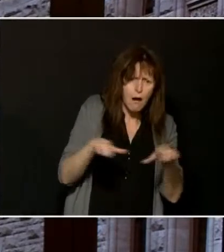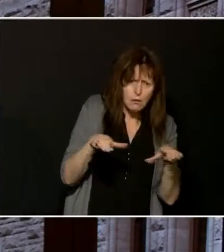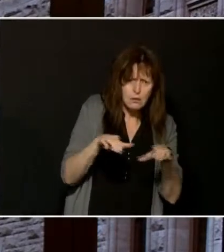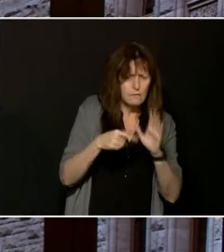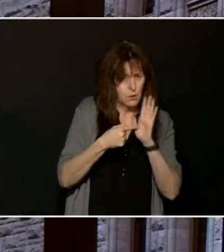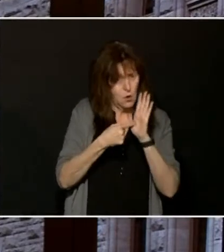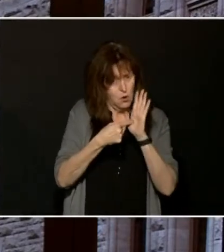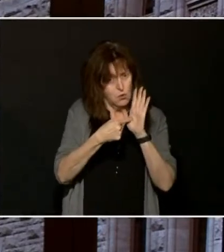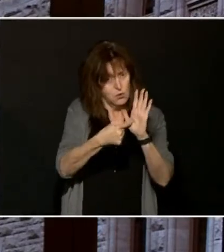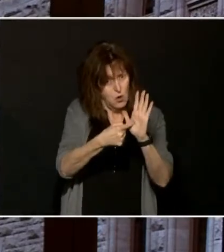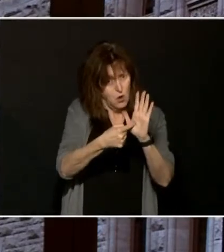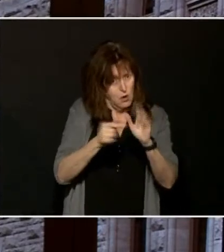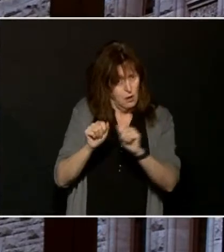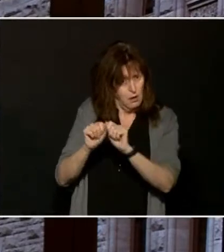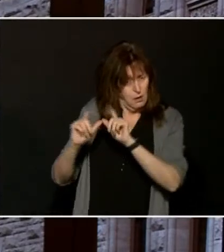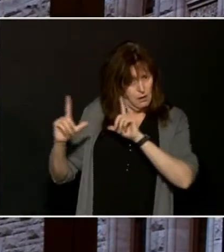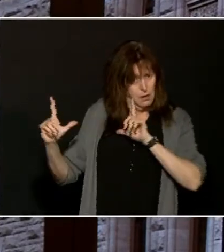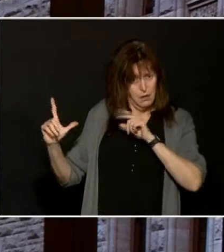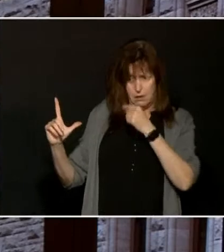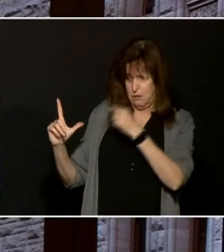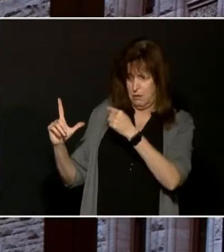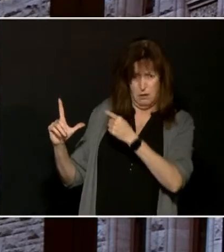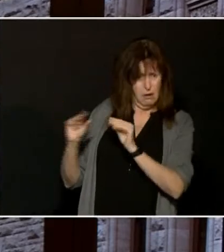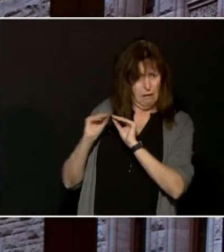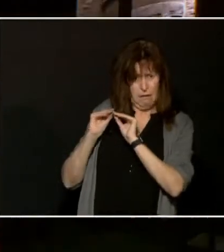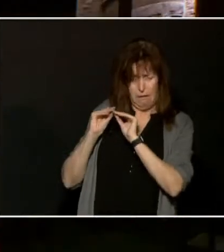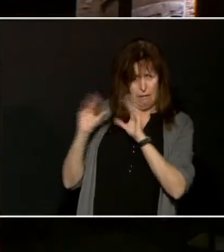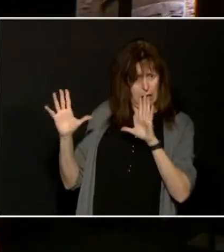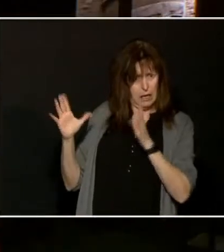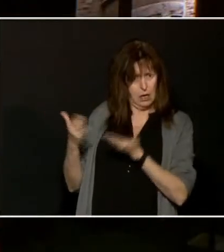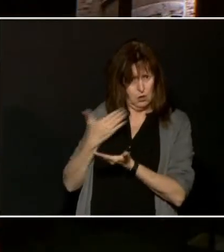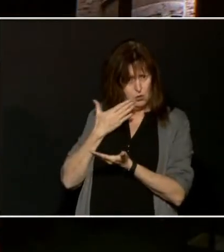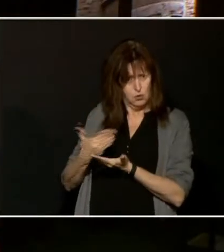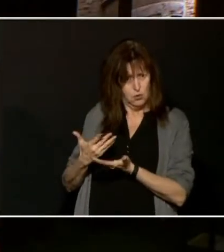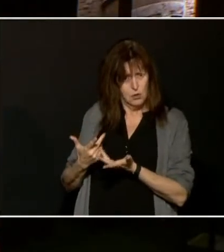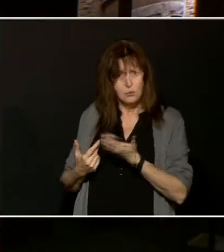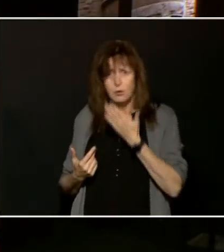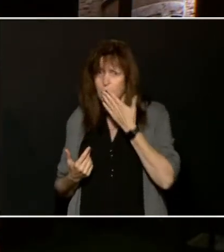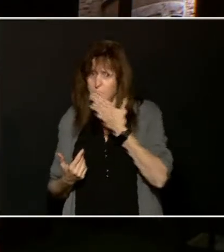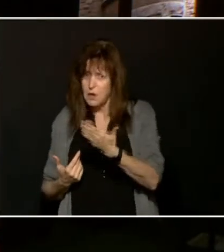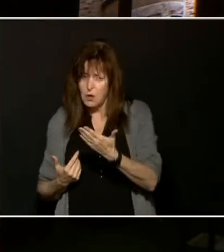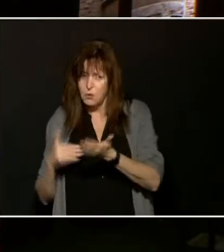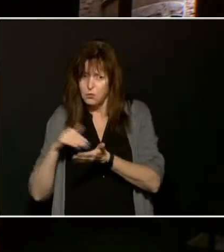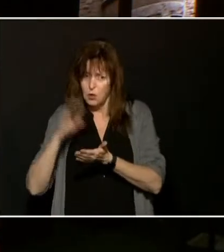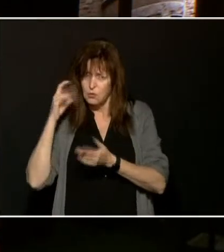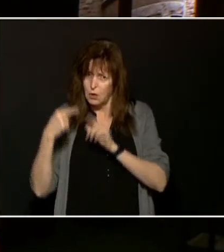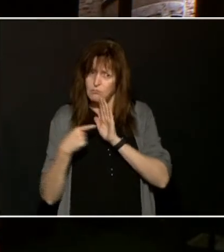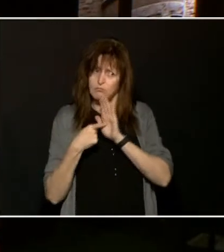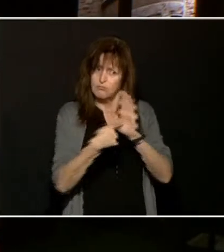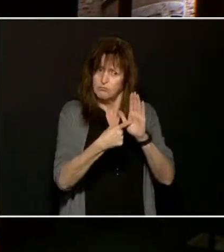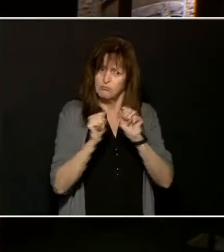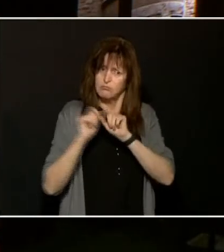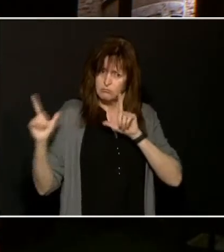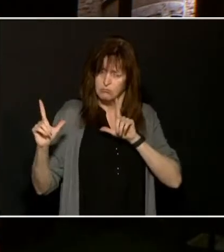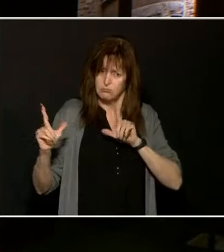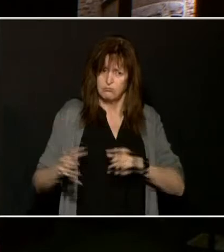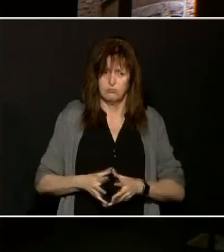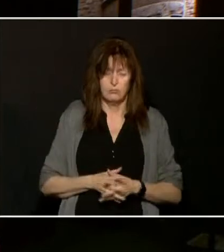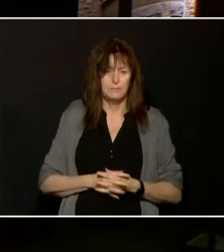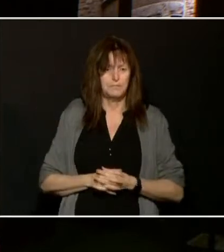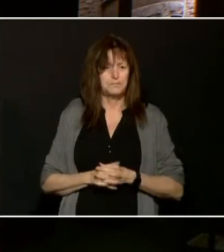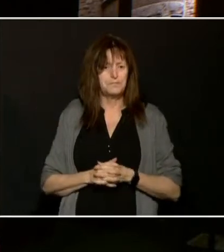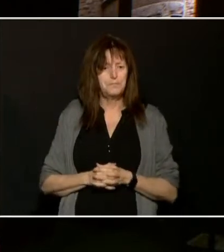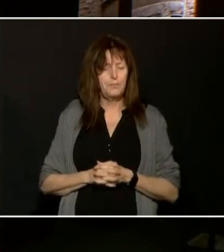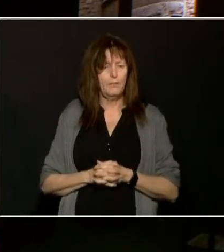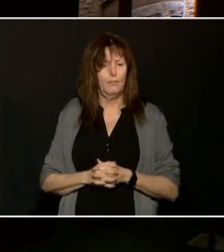So I think it's a very good graphic, and thank you for the table for presenting that. Next question. Jeff Gray, Globe